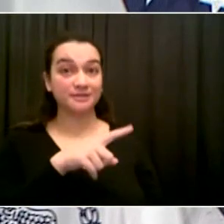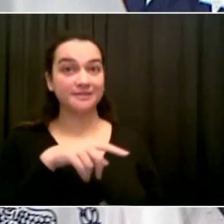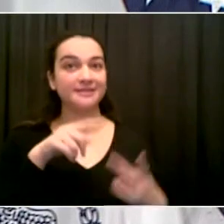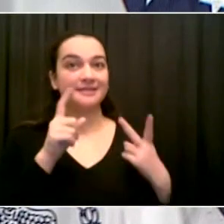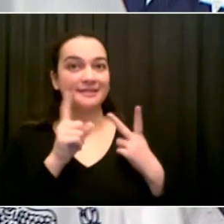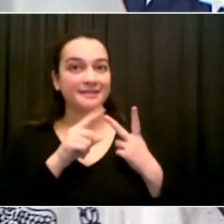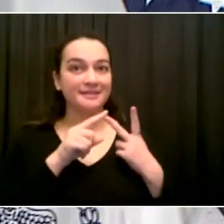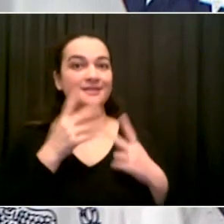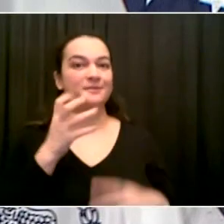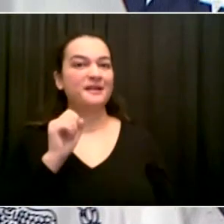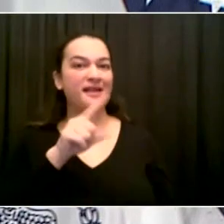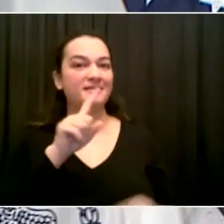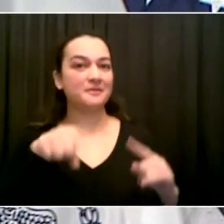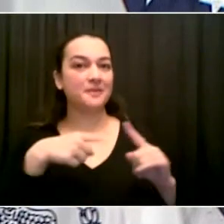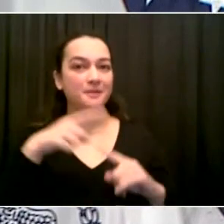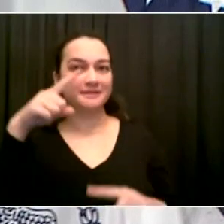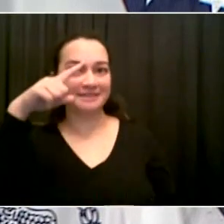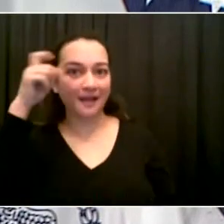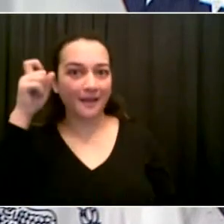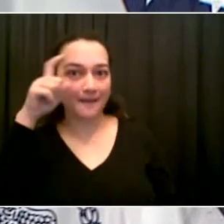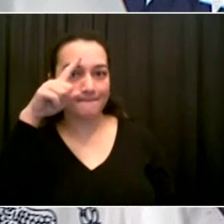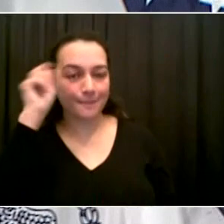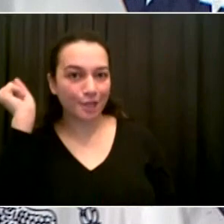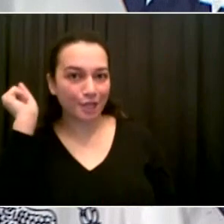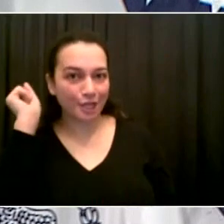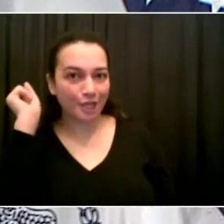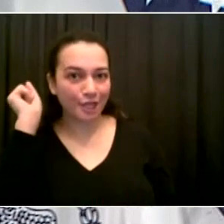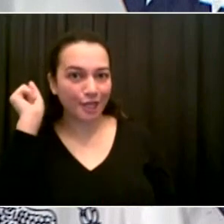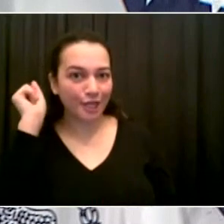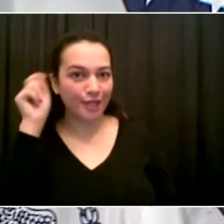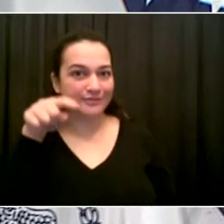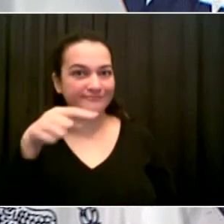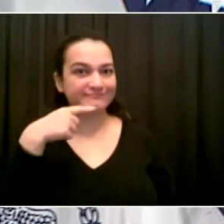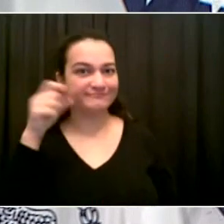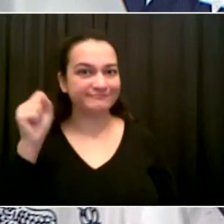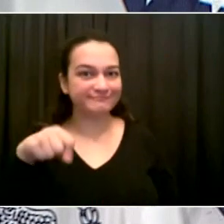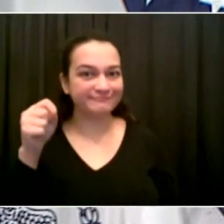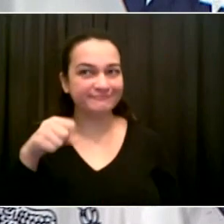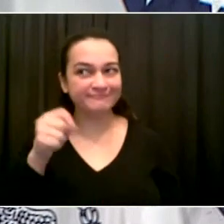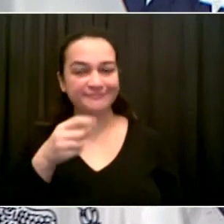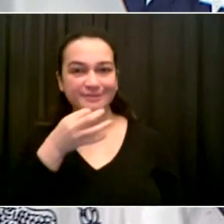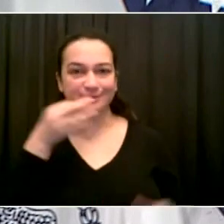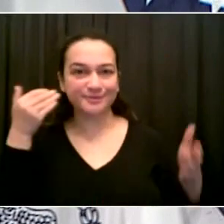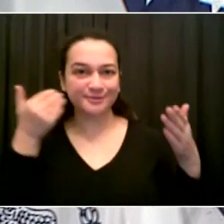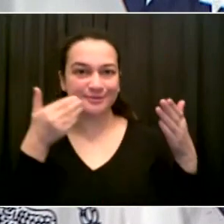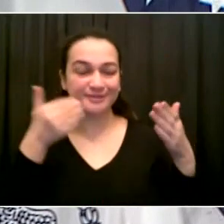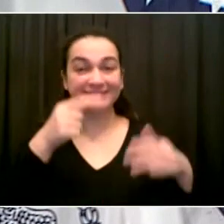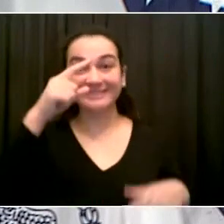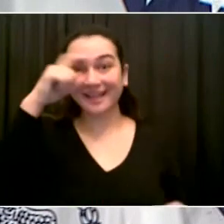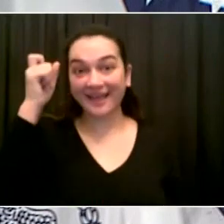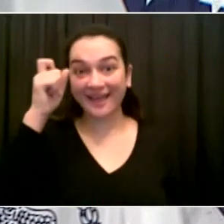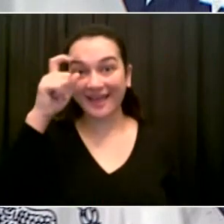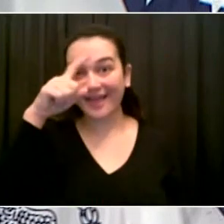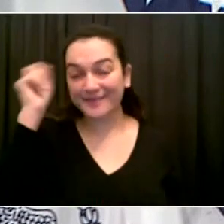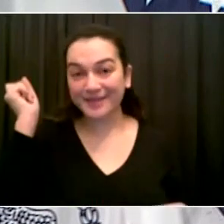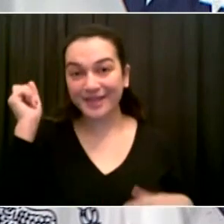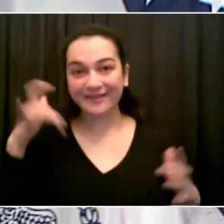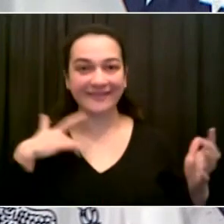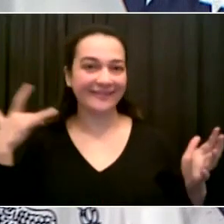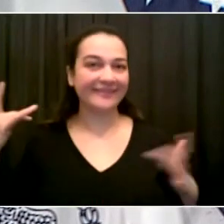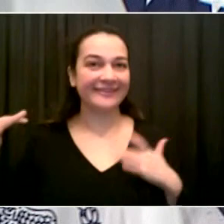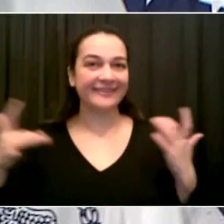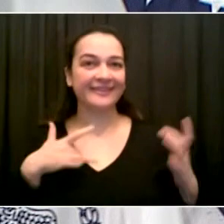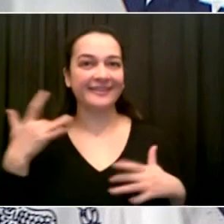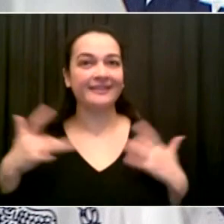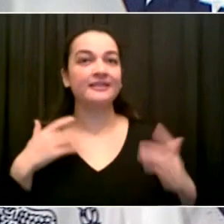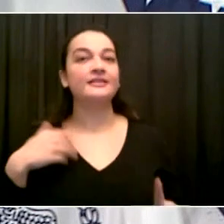start the countdown to summer this morning, I want to ask, I know the city had previously done set